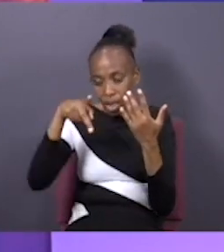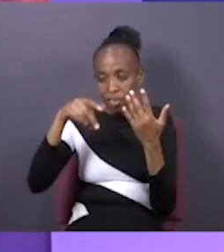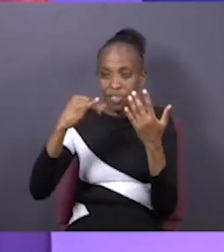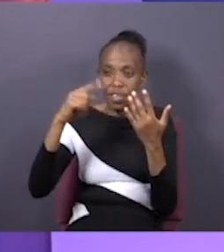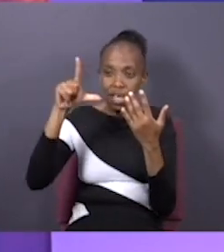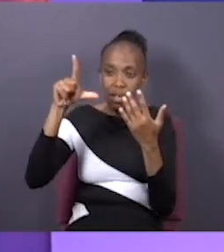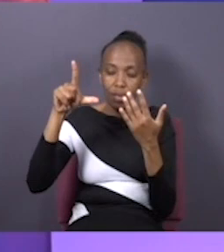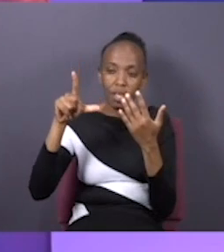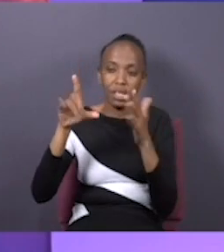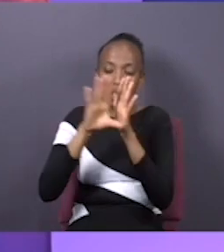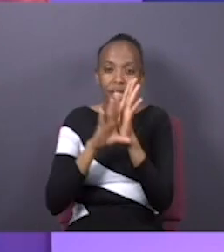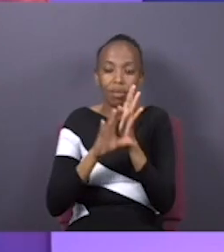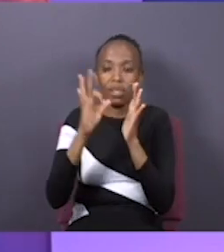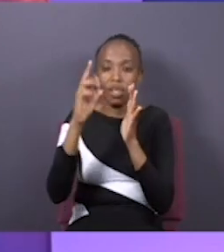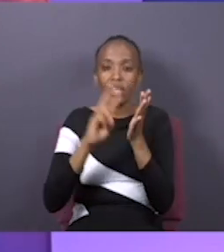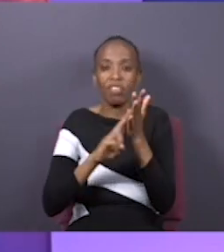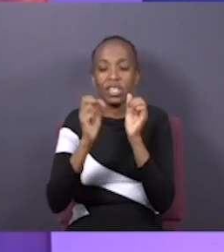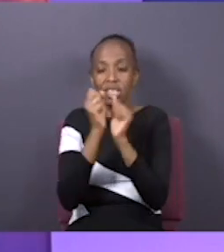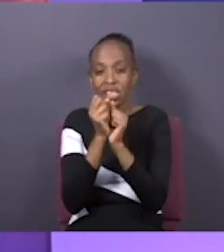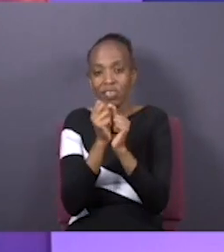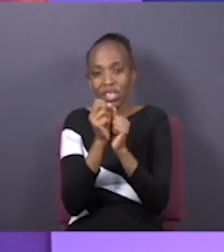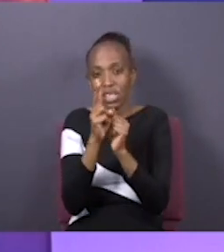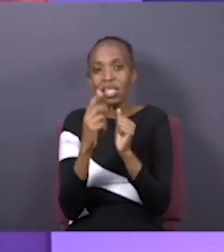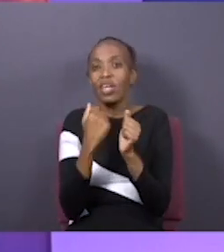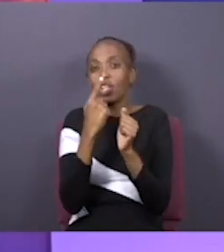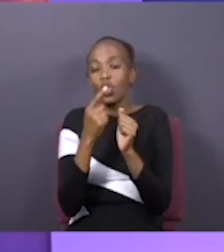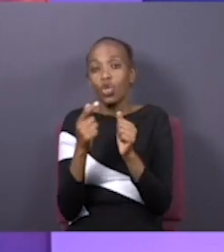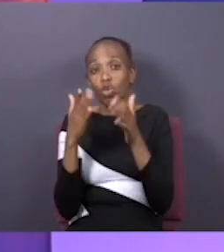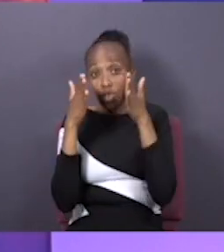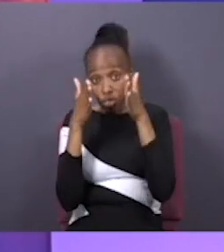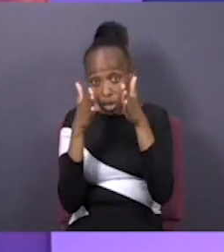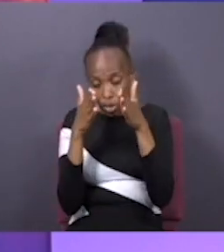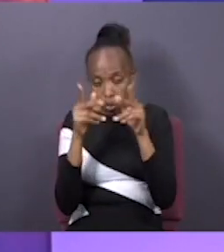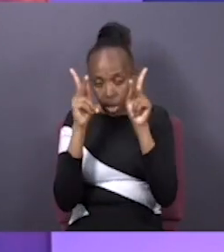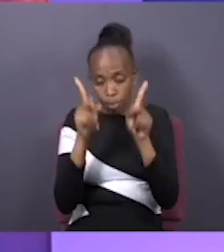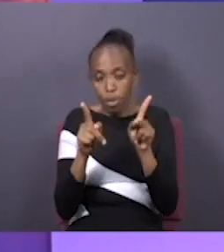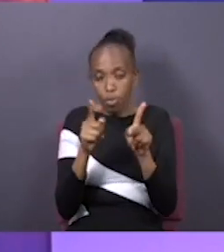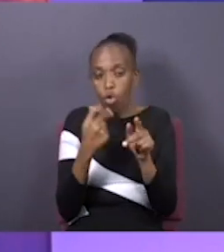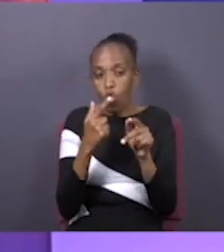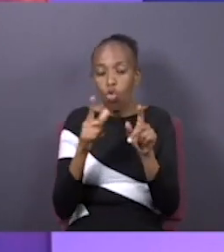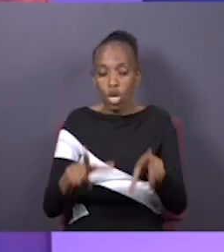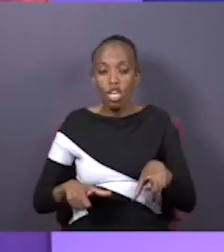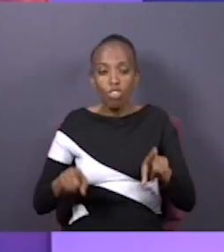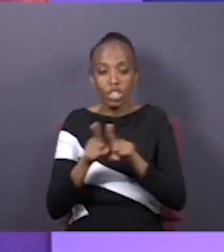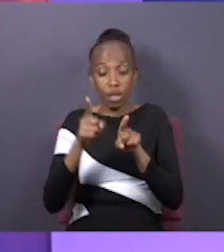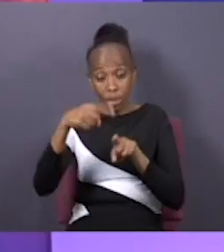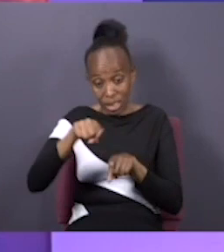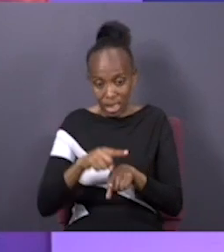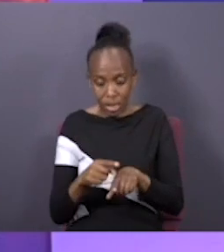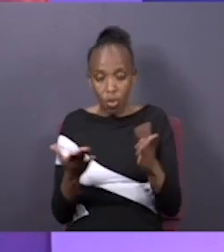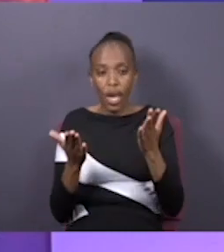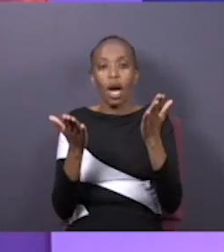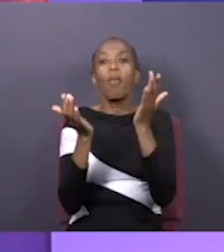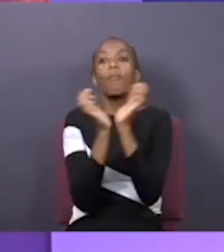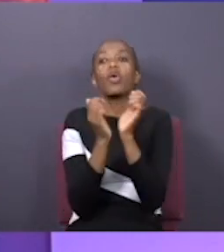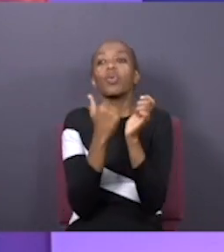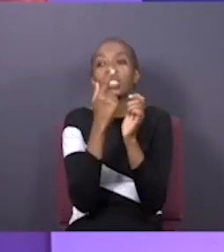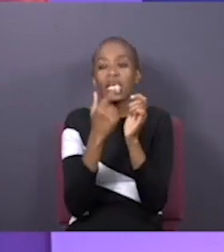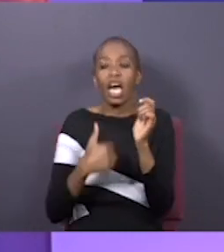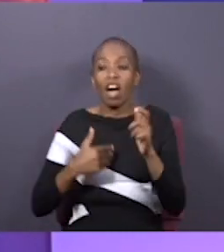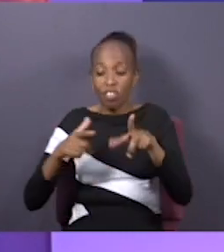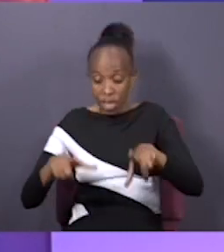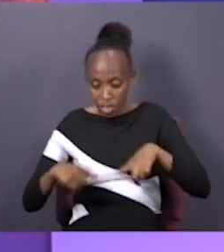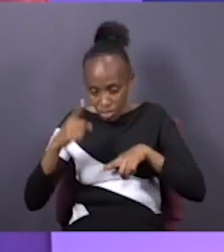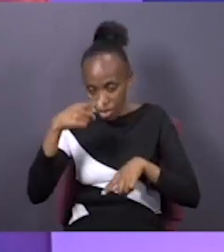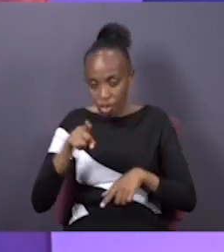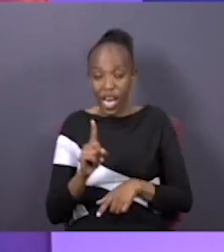Philippians 3:17, where we were reading, we were told to keep our eyes on those who live as we do, where Paul was saying, we have